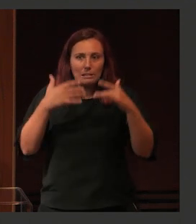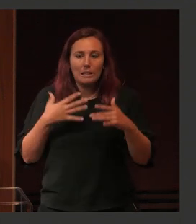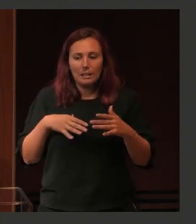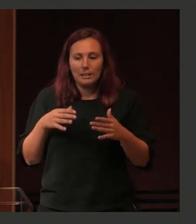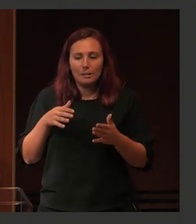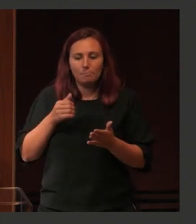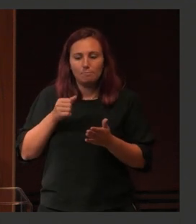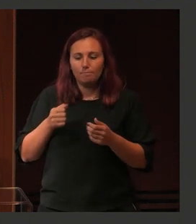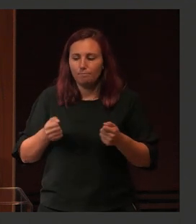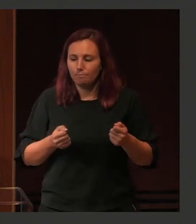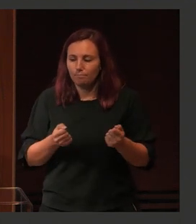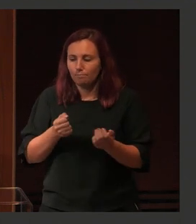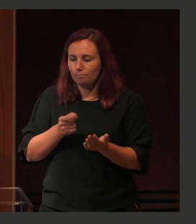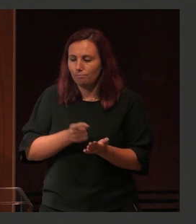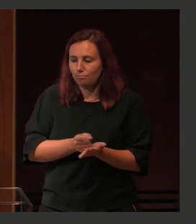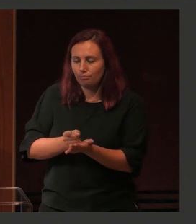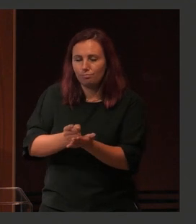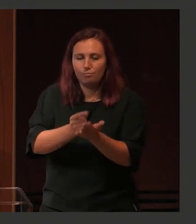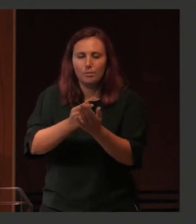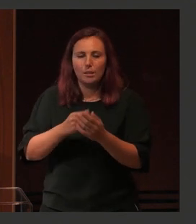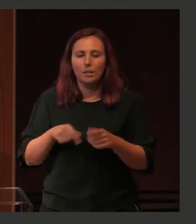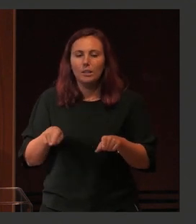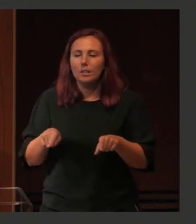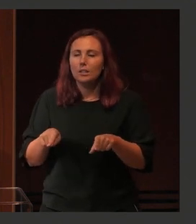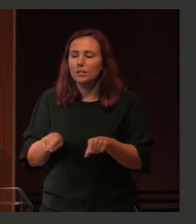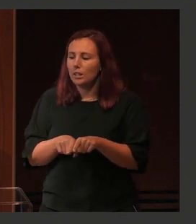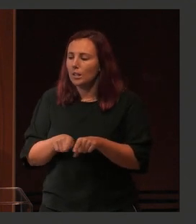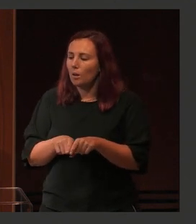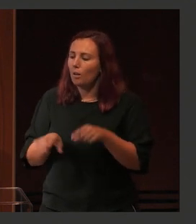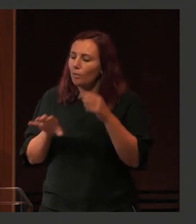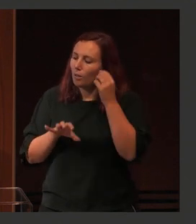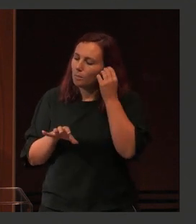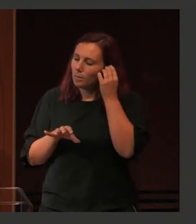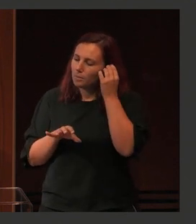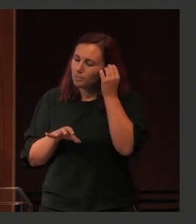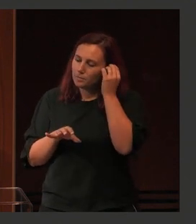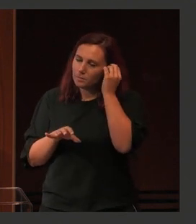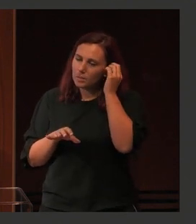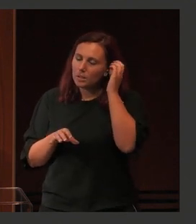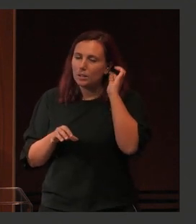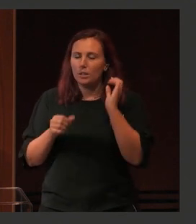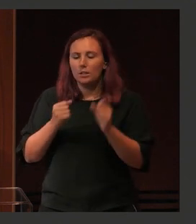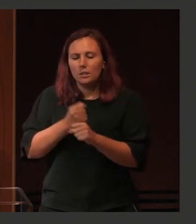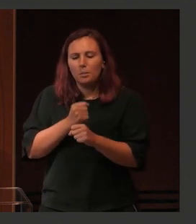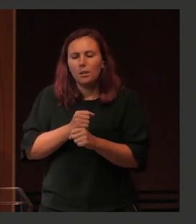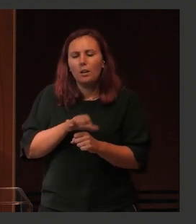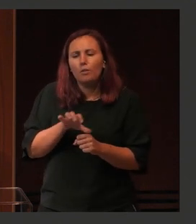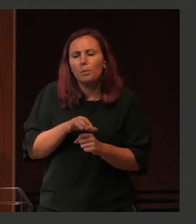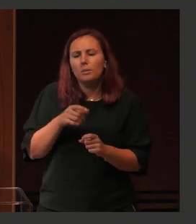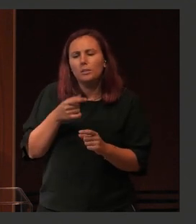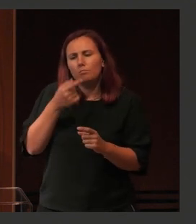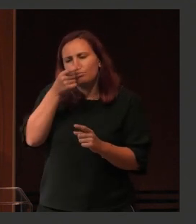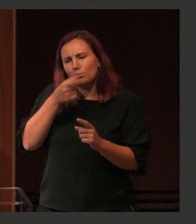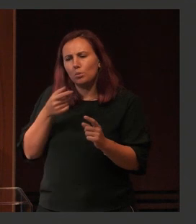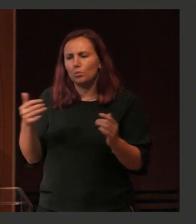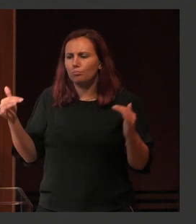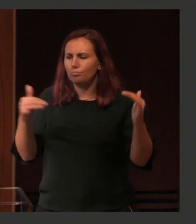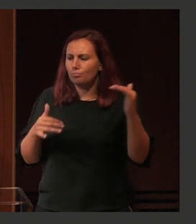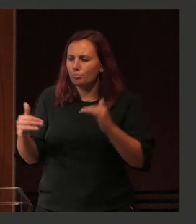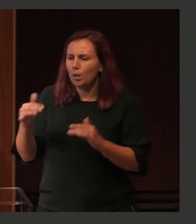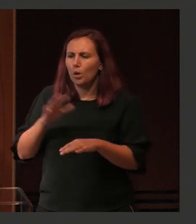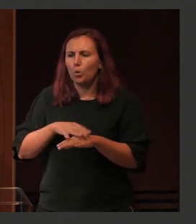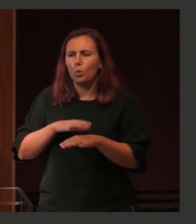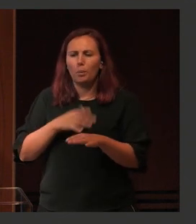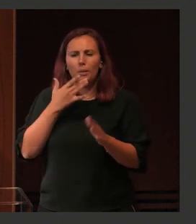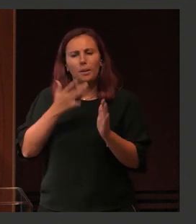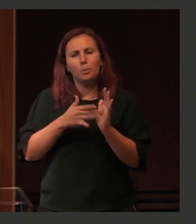of working with the public, bringing the library of things. There are so many interesting things that you can imagine. And of